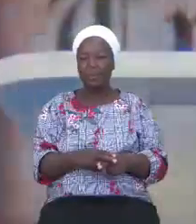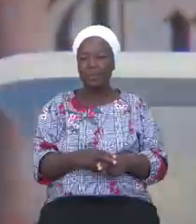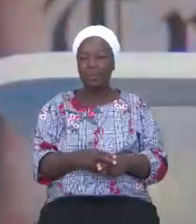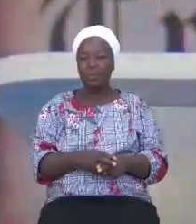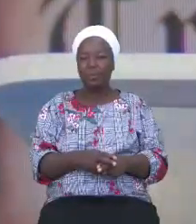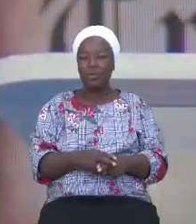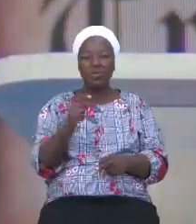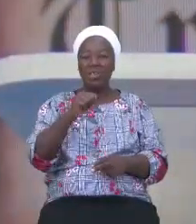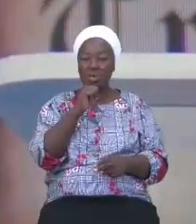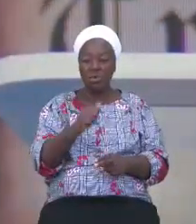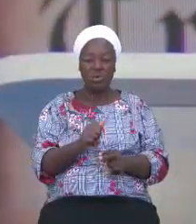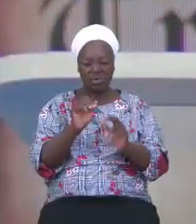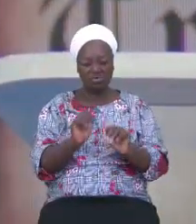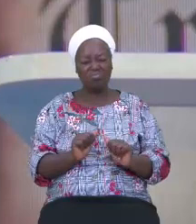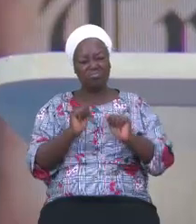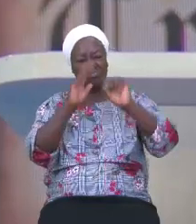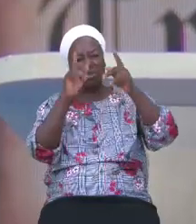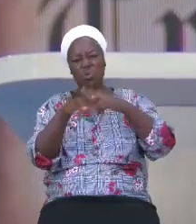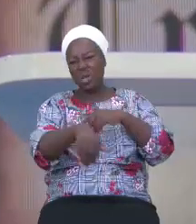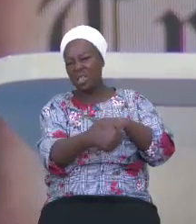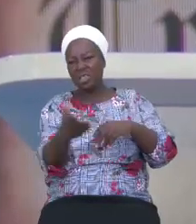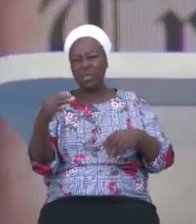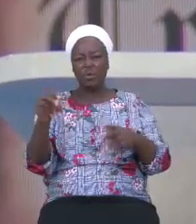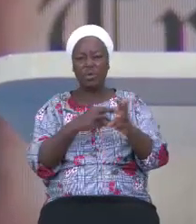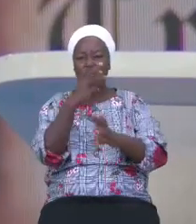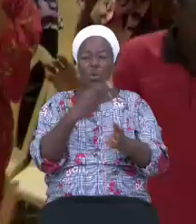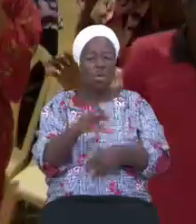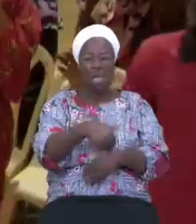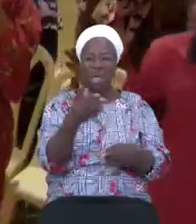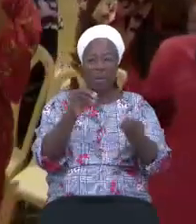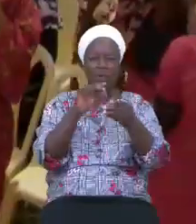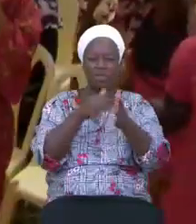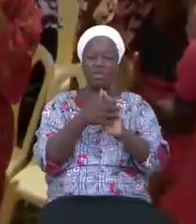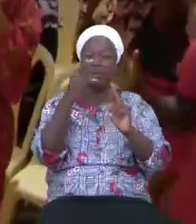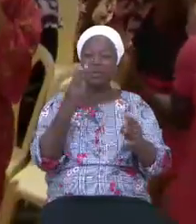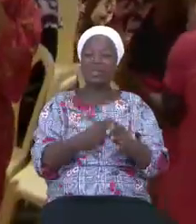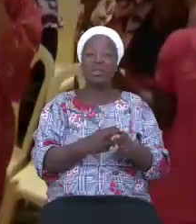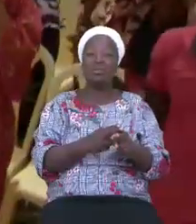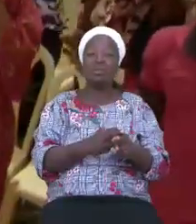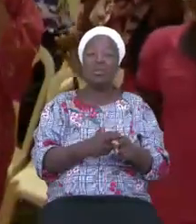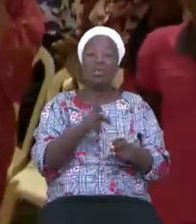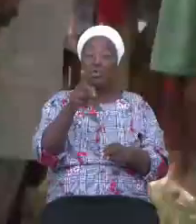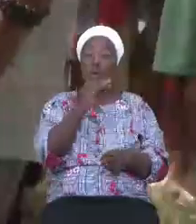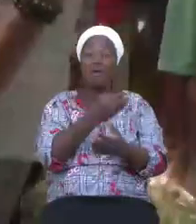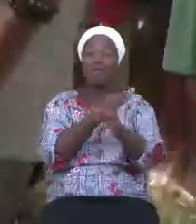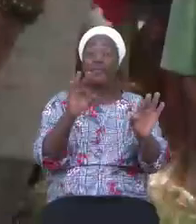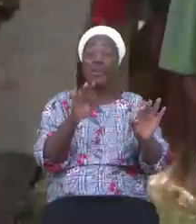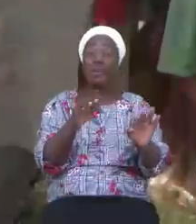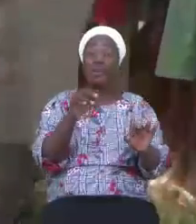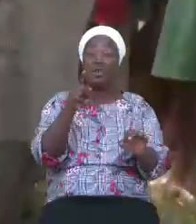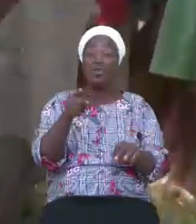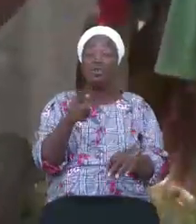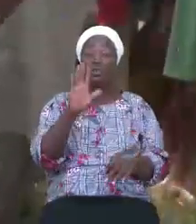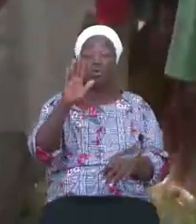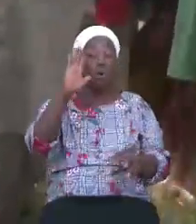subjected to anything from the world anymore. You're free. Amen. Your wife